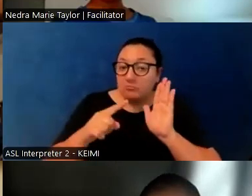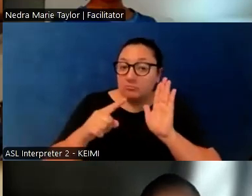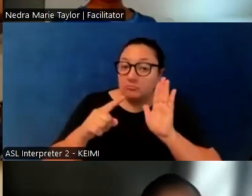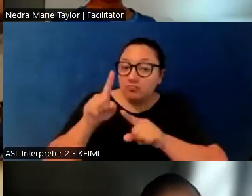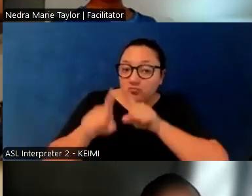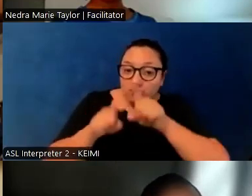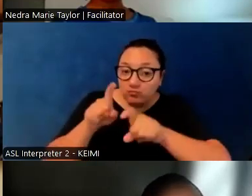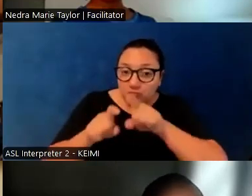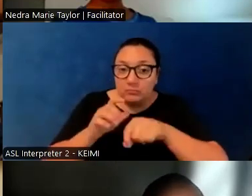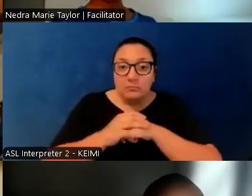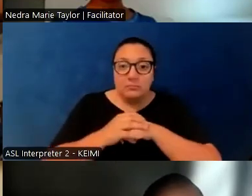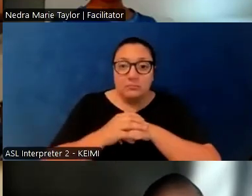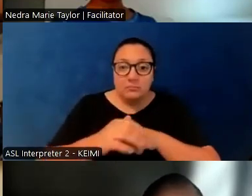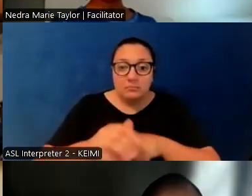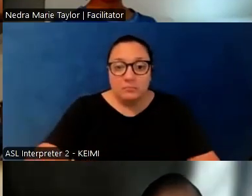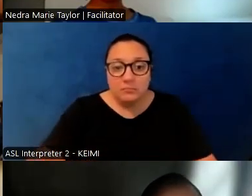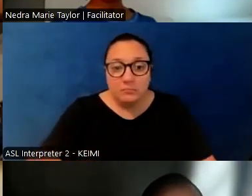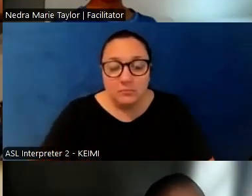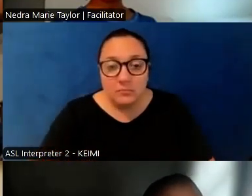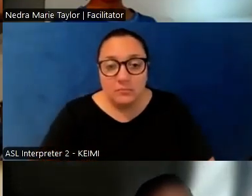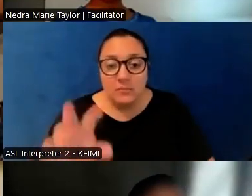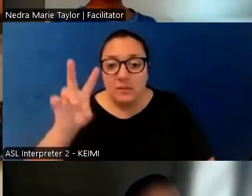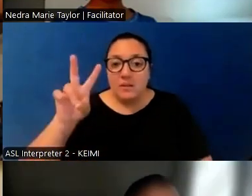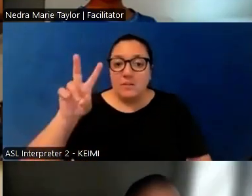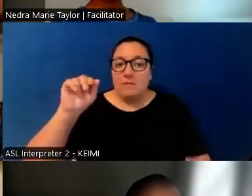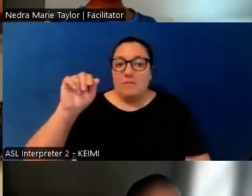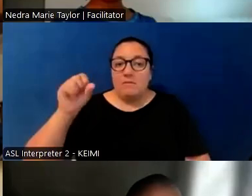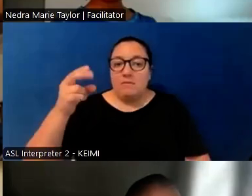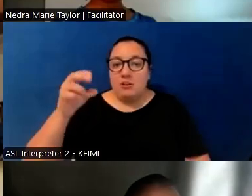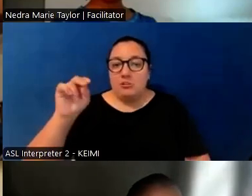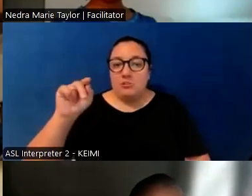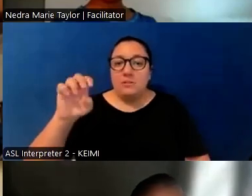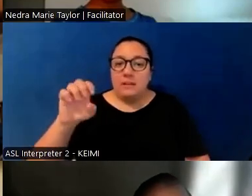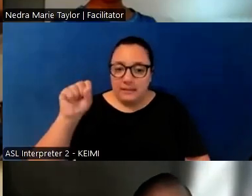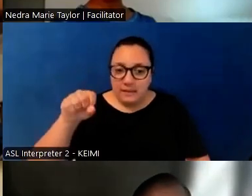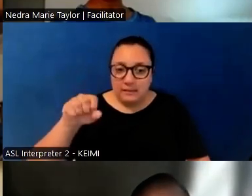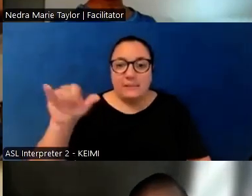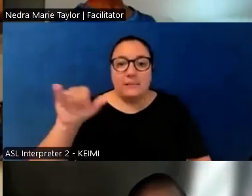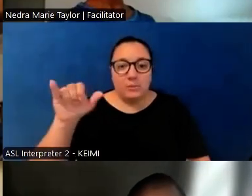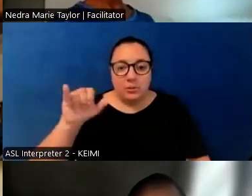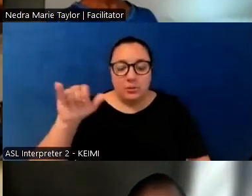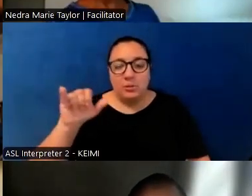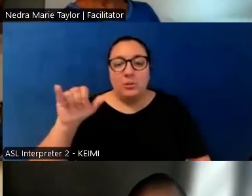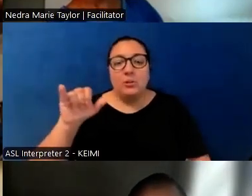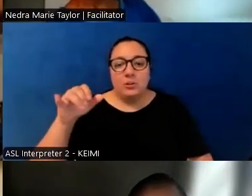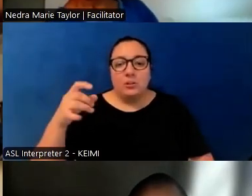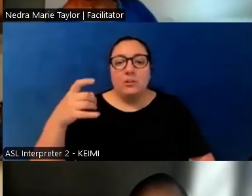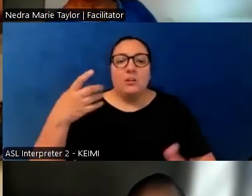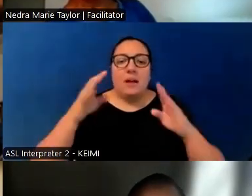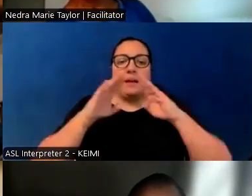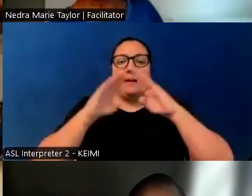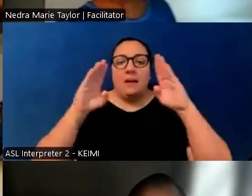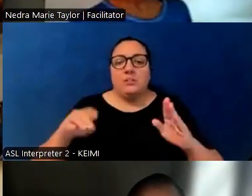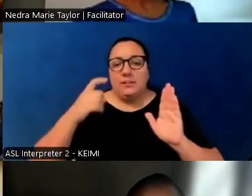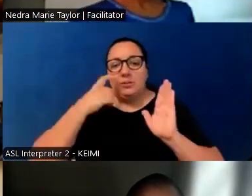Very similarly, but also just a new thing. We really talked a lot about like how housing being the largest aspect of people's